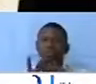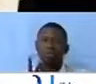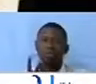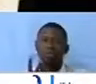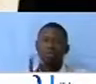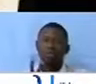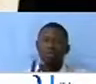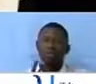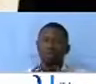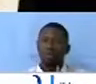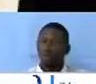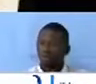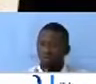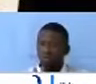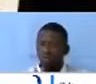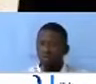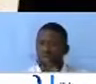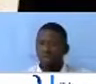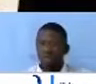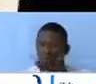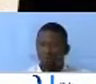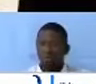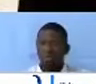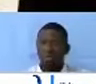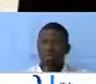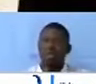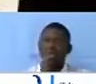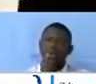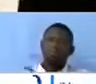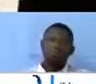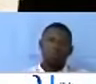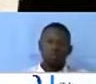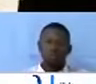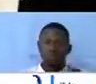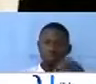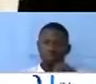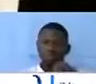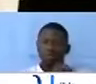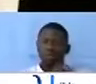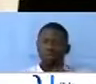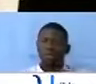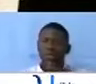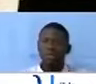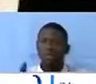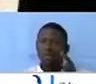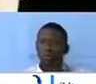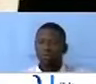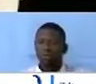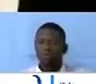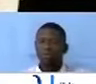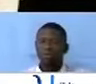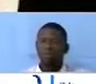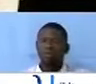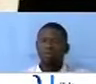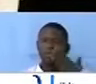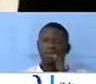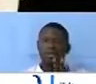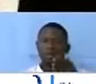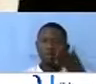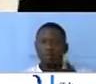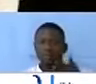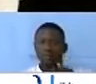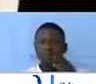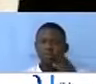orderly interpretation helps us put together the record. 10, 15, 20, 30